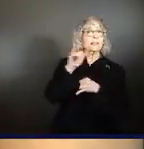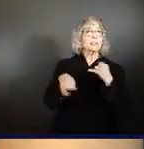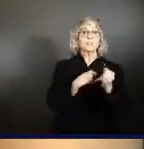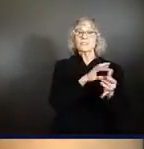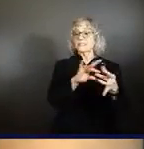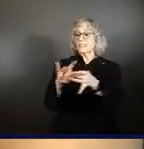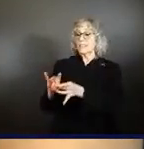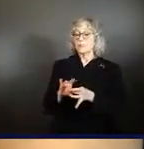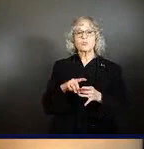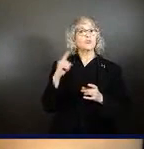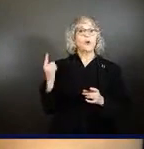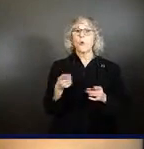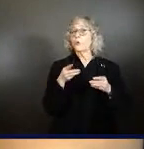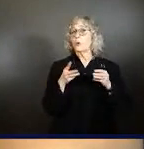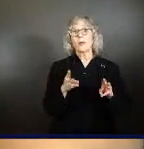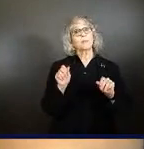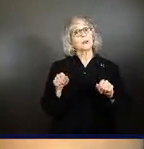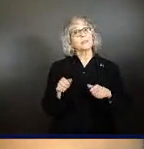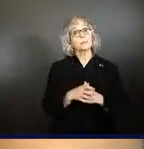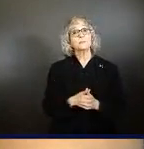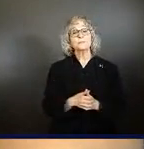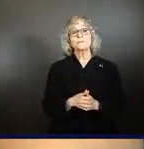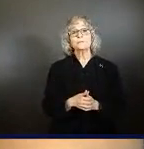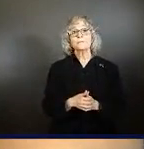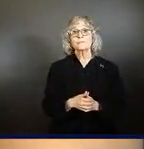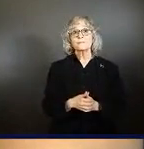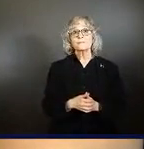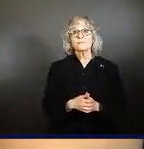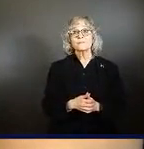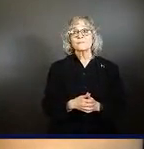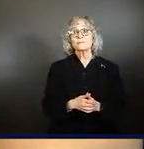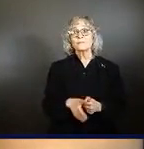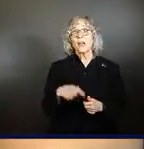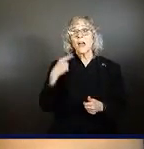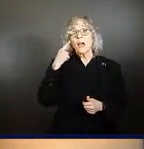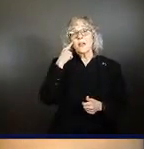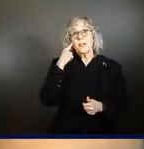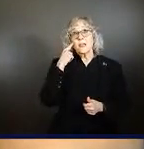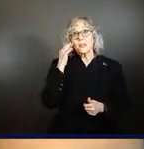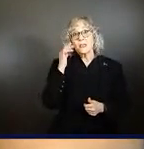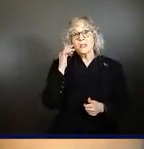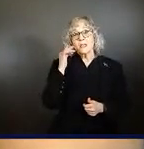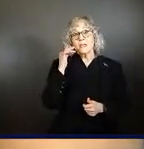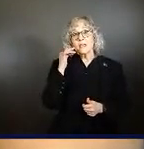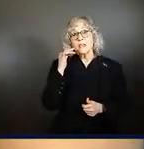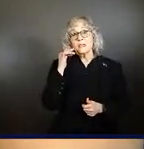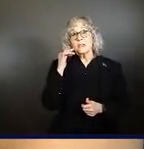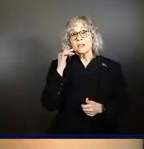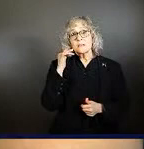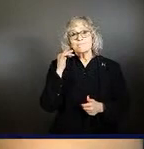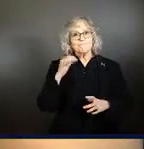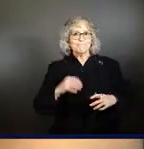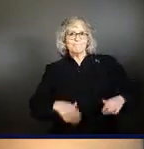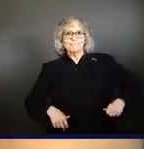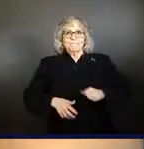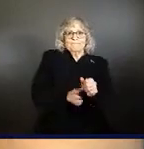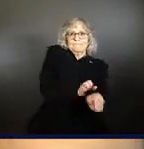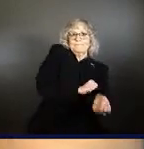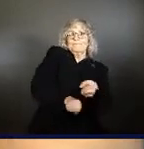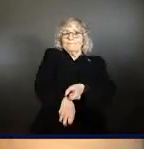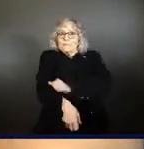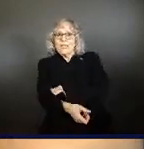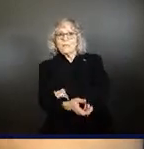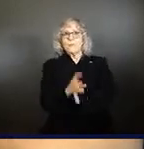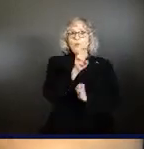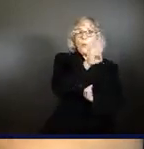only way that it was possible. And so I think, tackling Webb and tackling climate